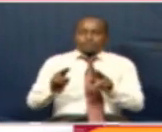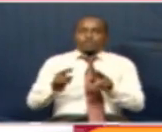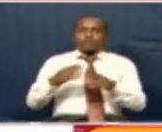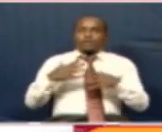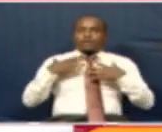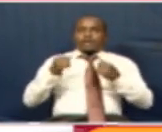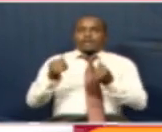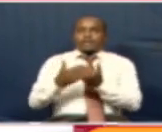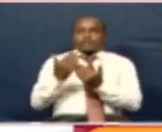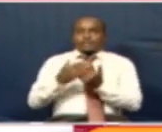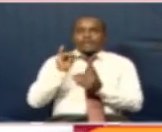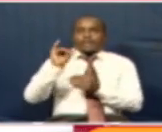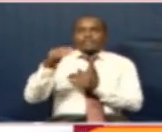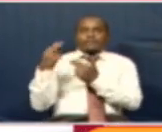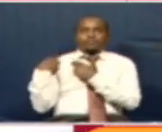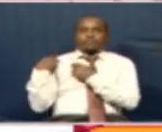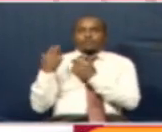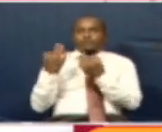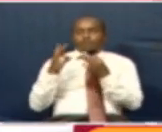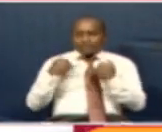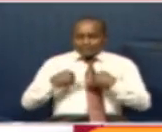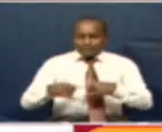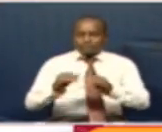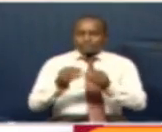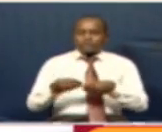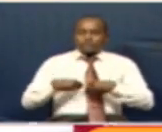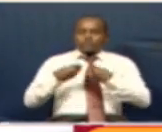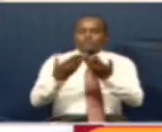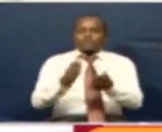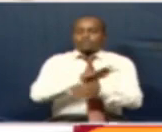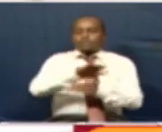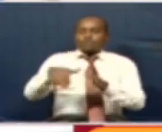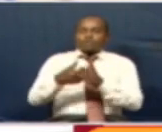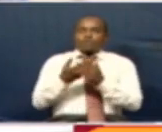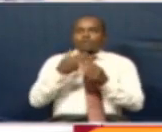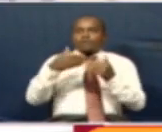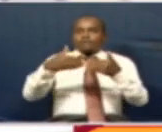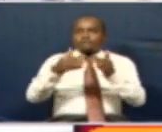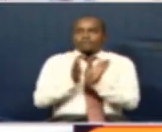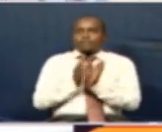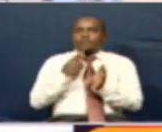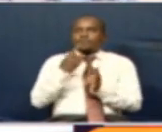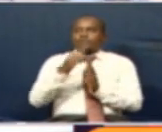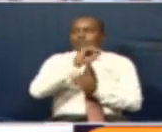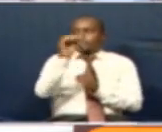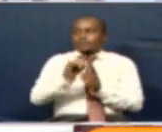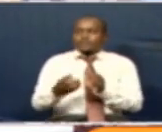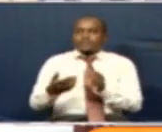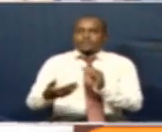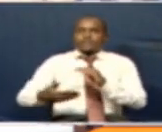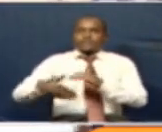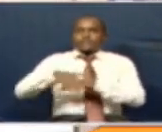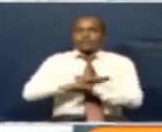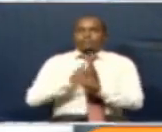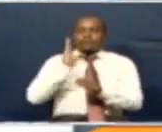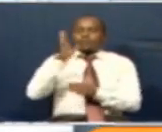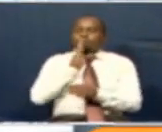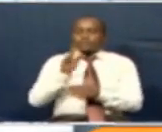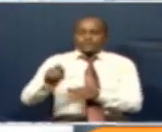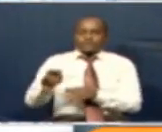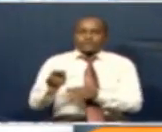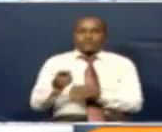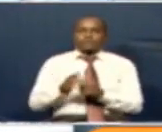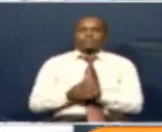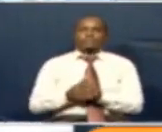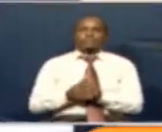that daunting task of attempting to give all families 100% cover will be key in his State of the Nation address.